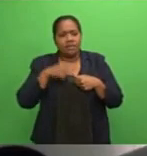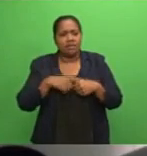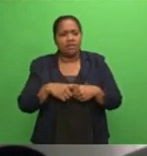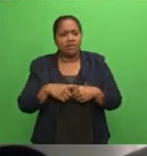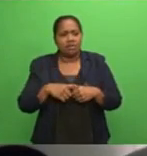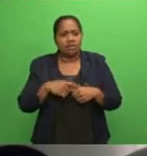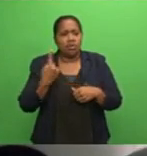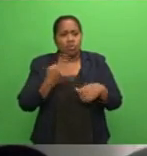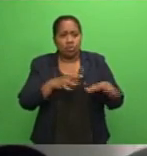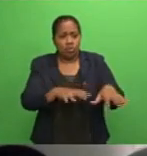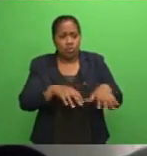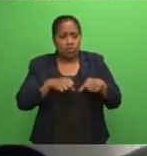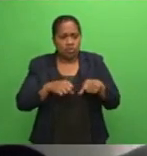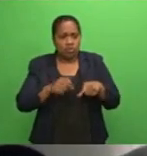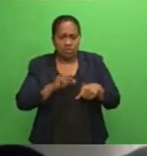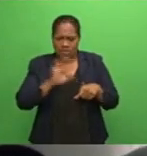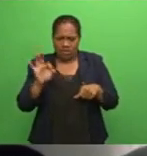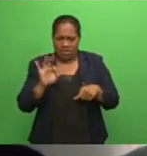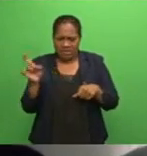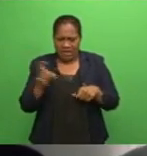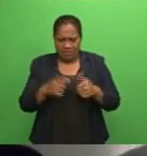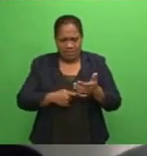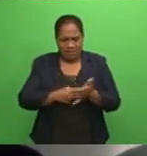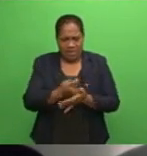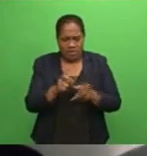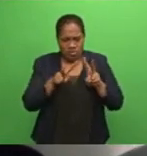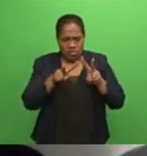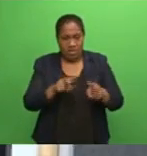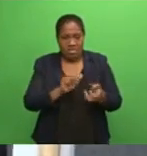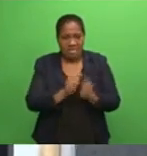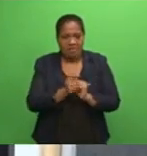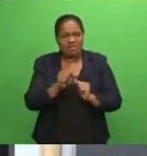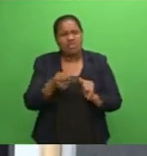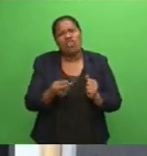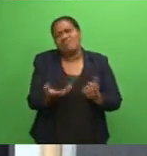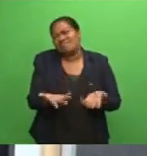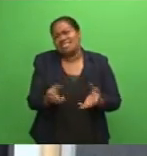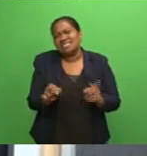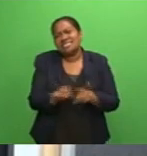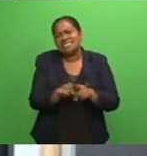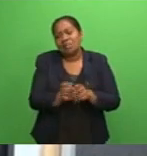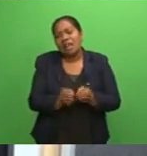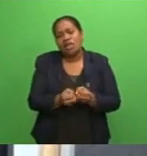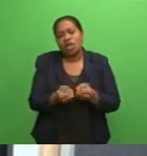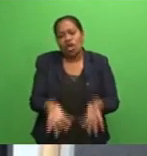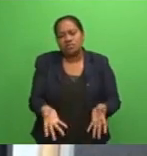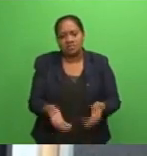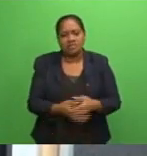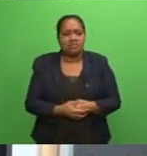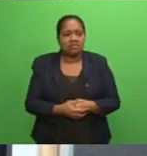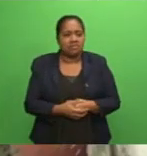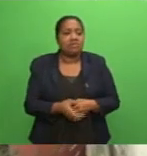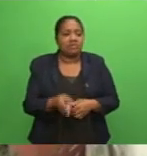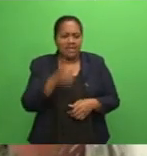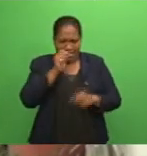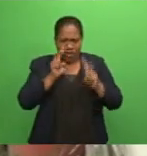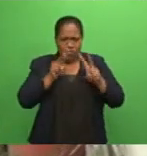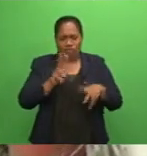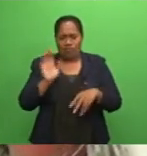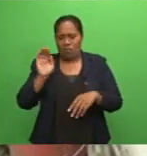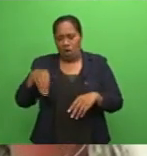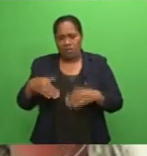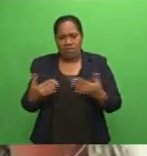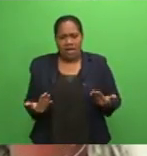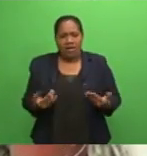and pay and get watch the game, so it will be a loss to the host. Good, we can watch pressing at home now. Well, I think it will